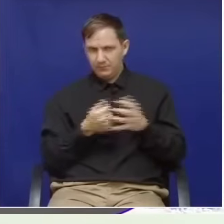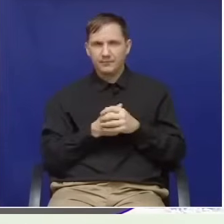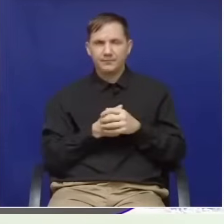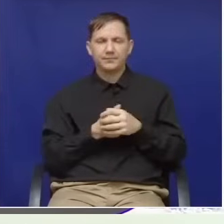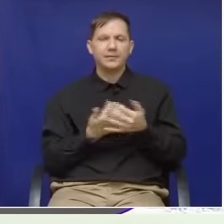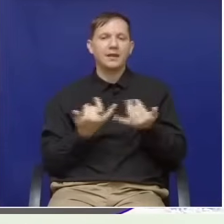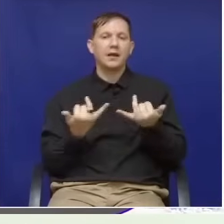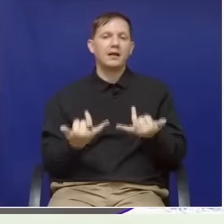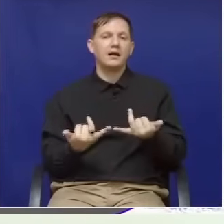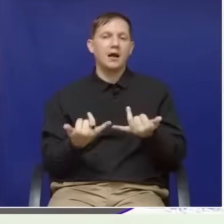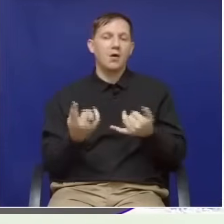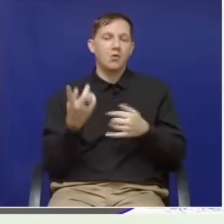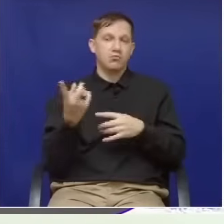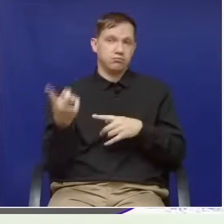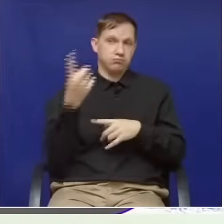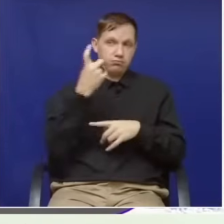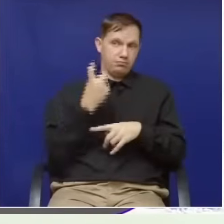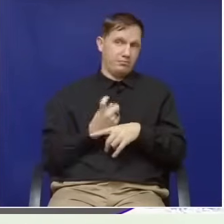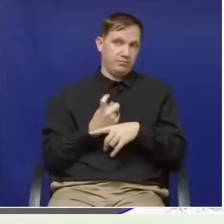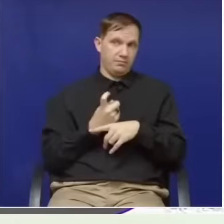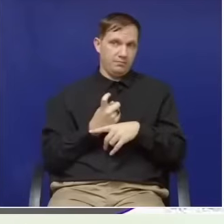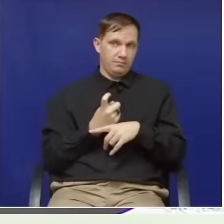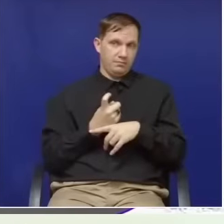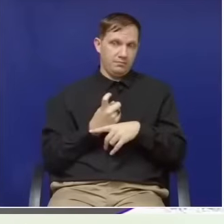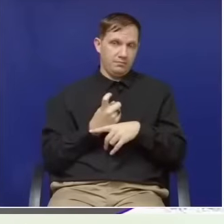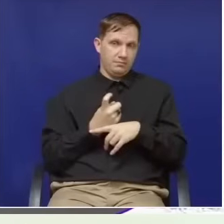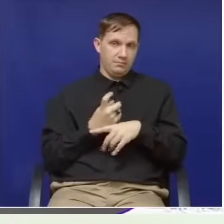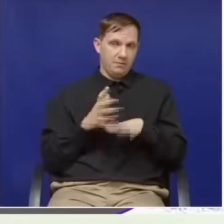now that you are raising it in this platform,